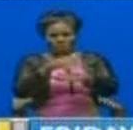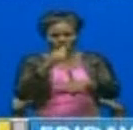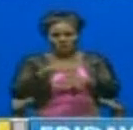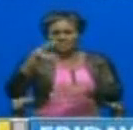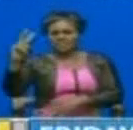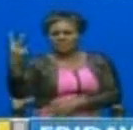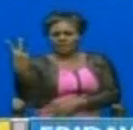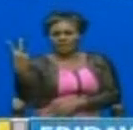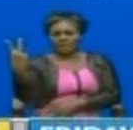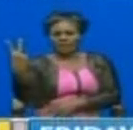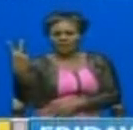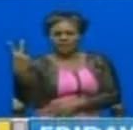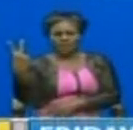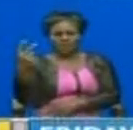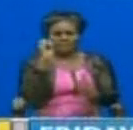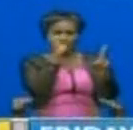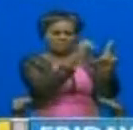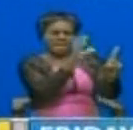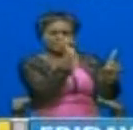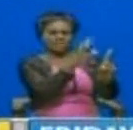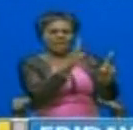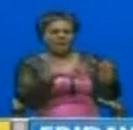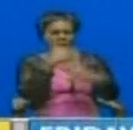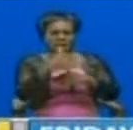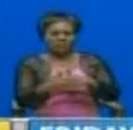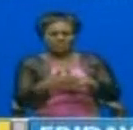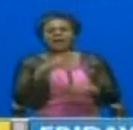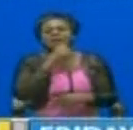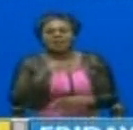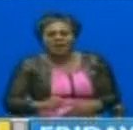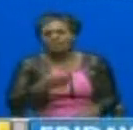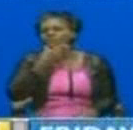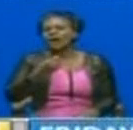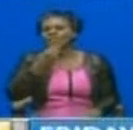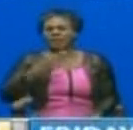second mentor, because after my grandfather,